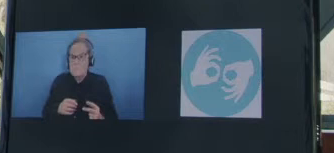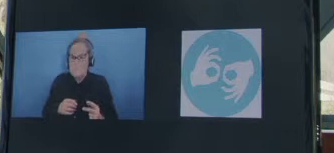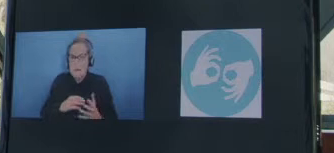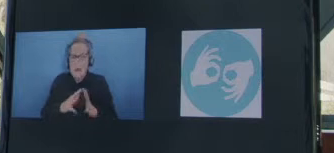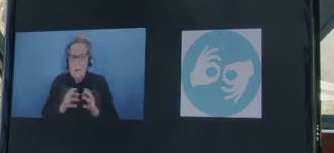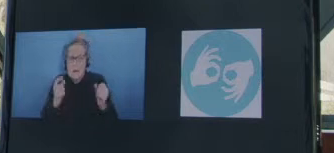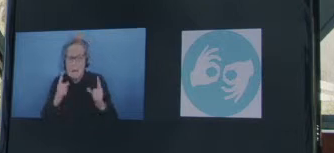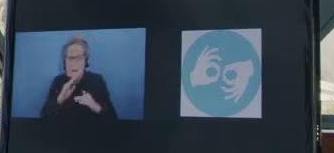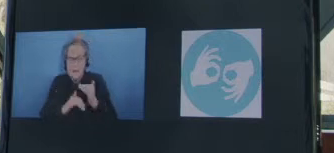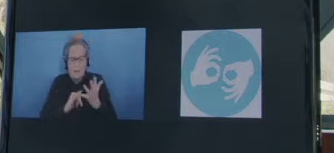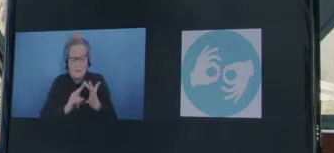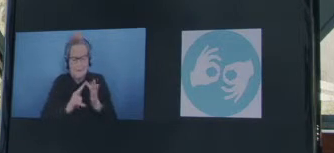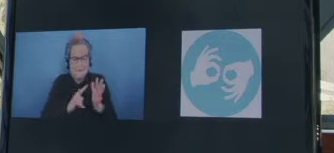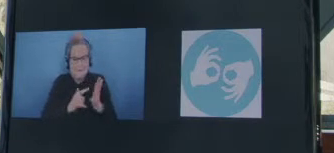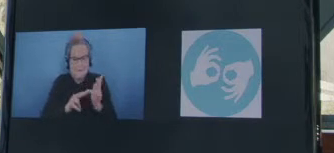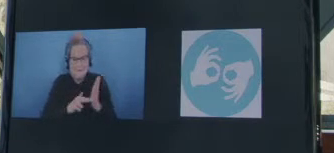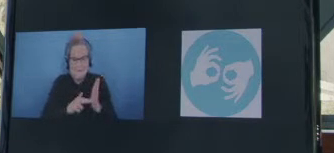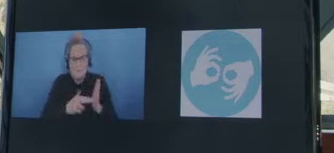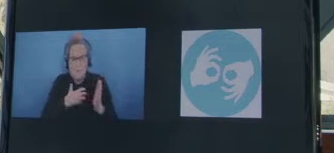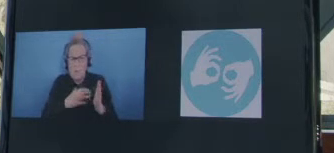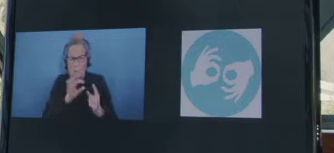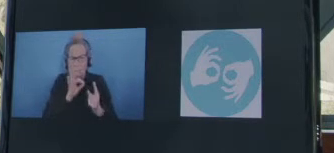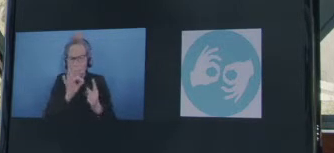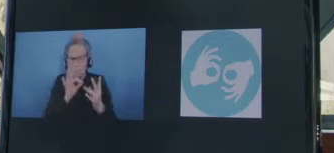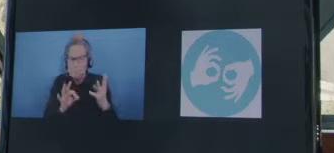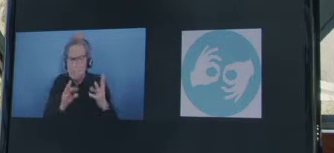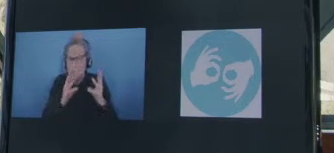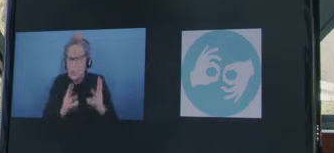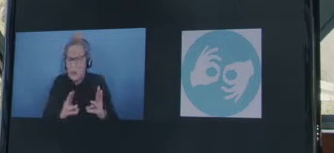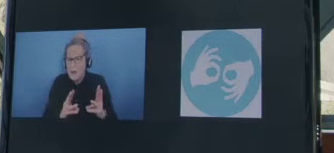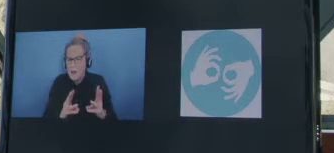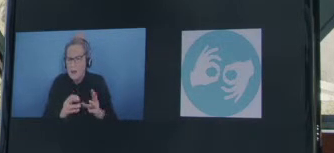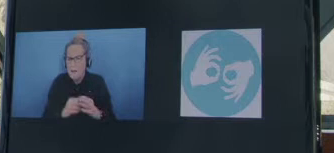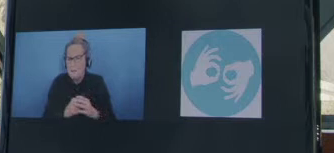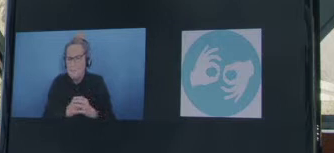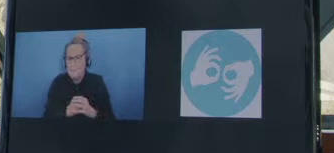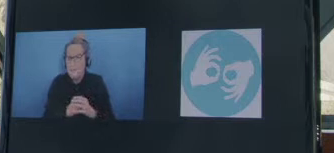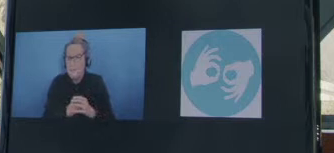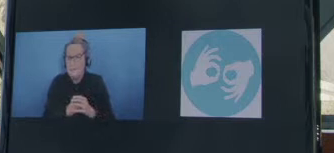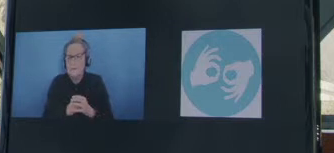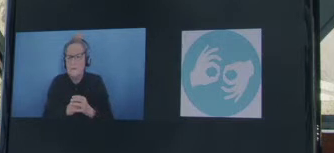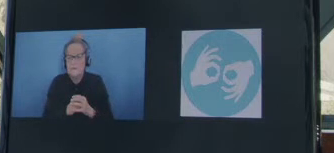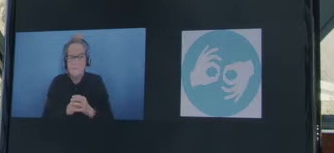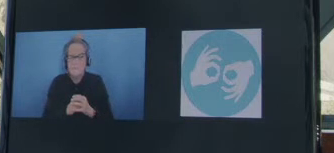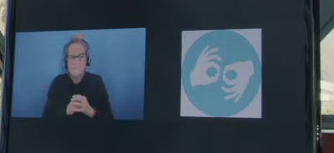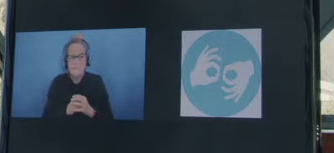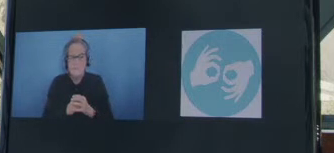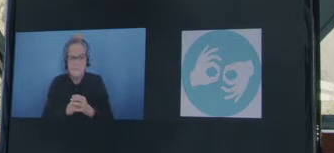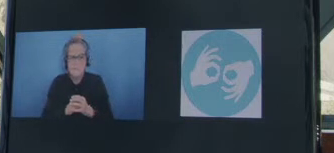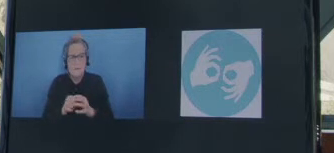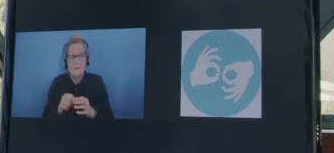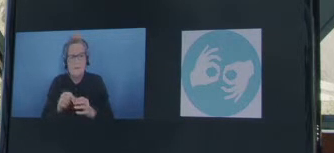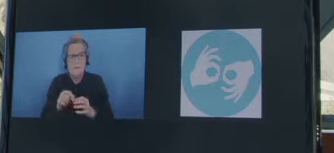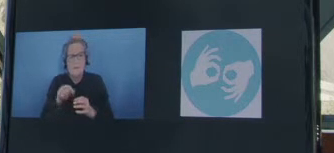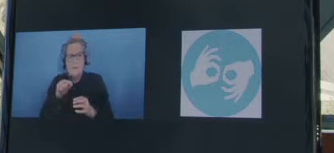seasonality in a more nuanced way. So if there's an opportunity to use a material that's coming